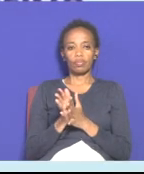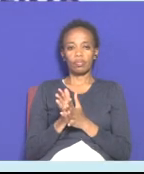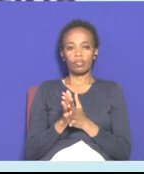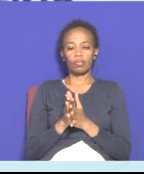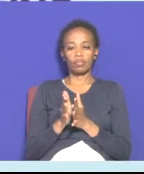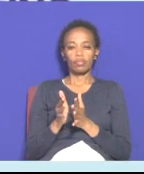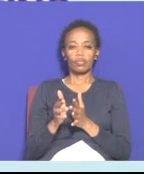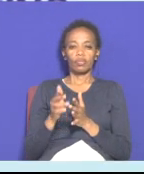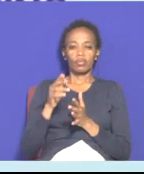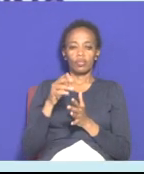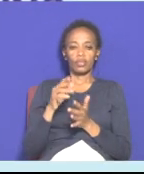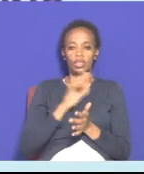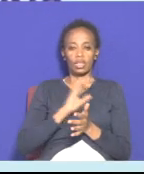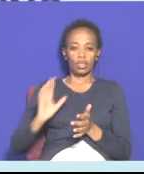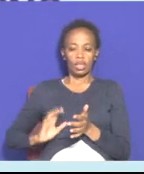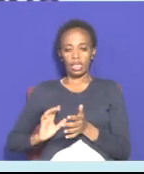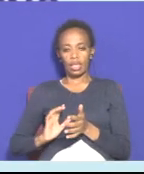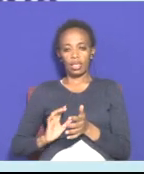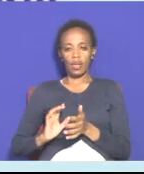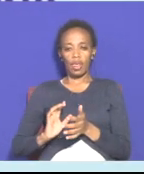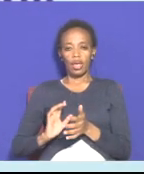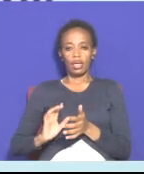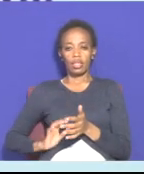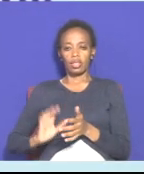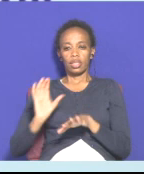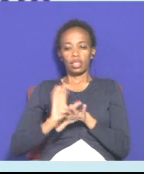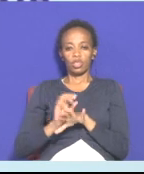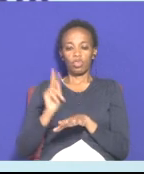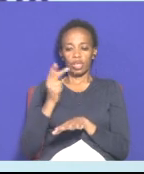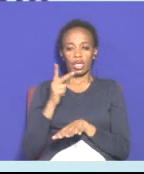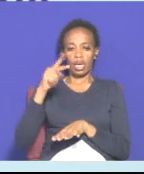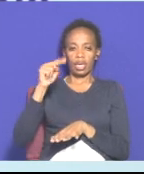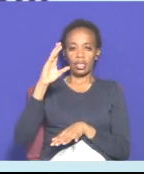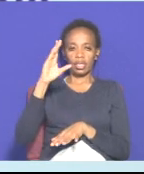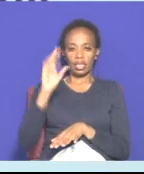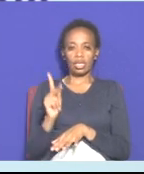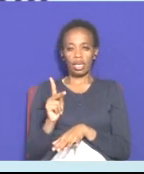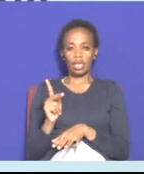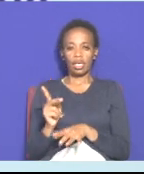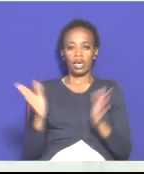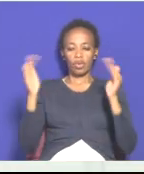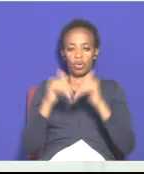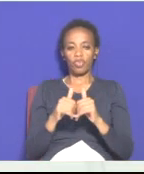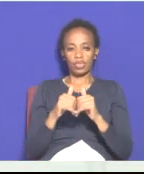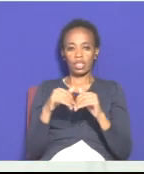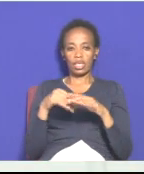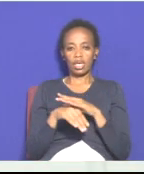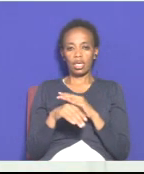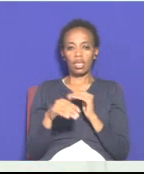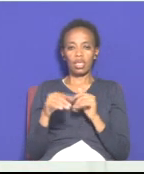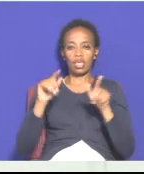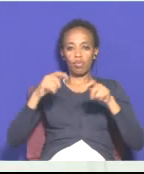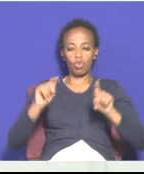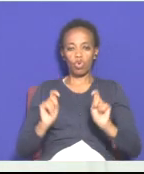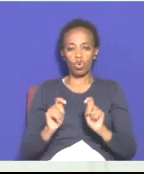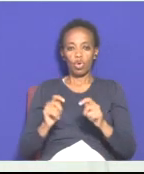The umbrella body of Christian Churches of Kenya, NCCK, in a press conference at its Jumuiya conference in country home in